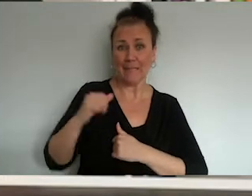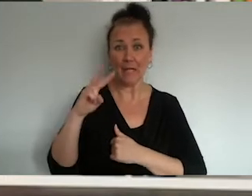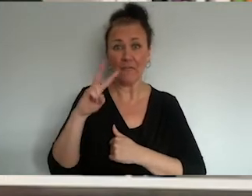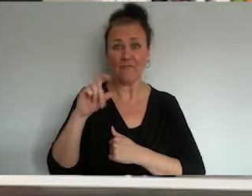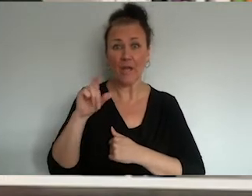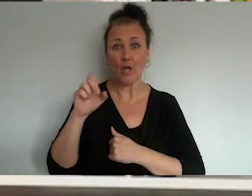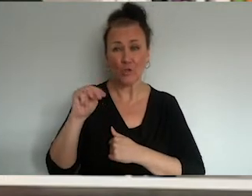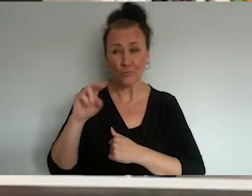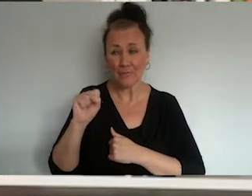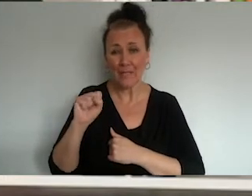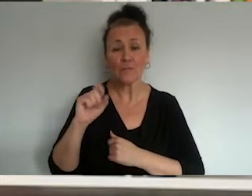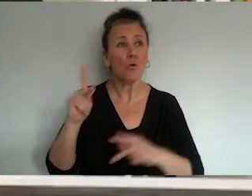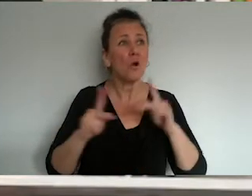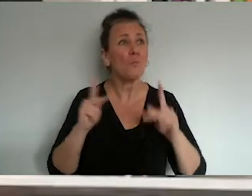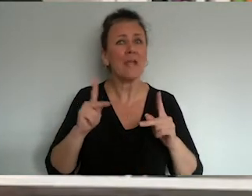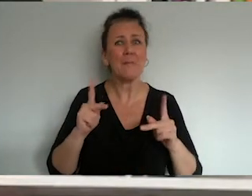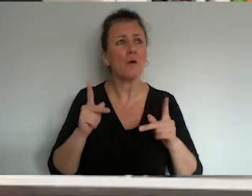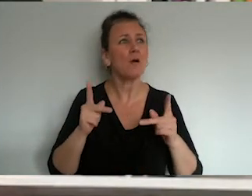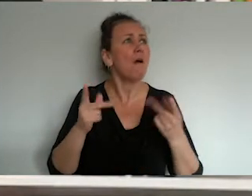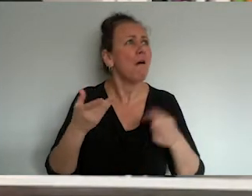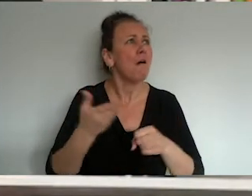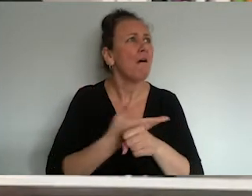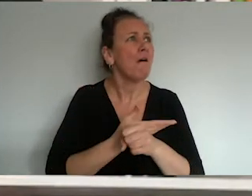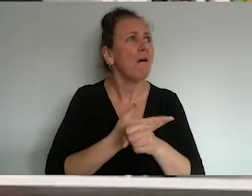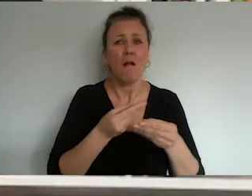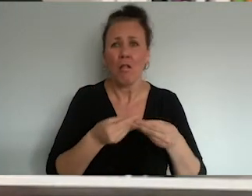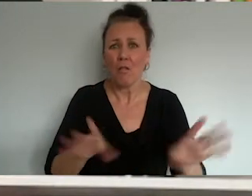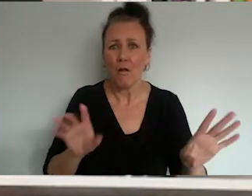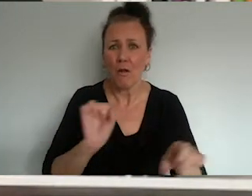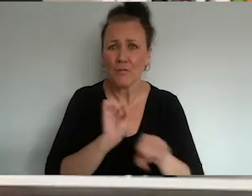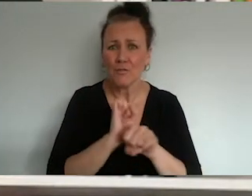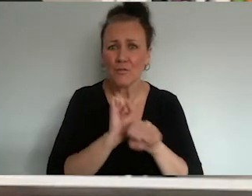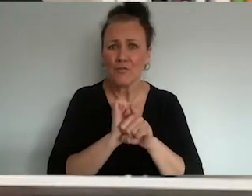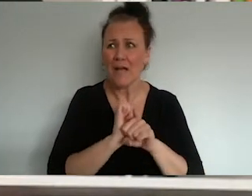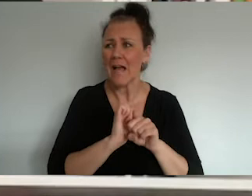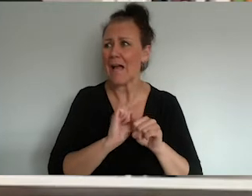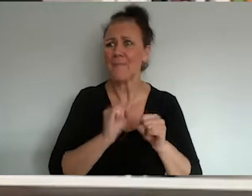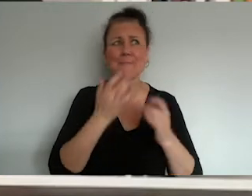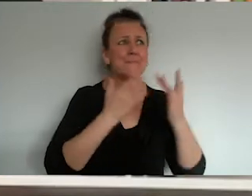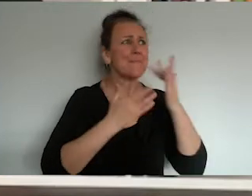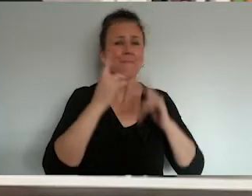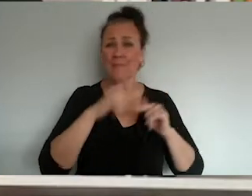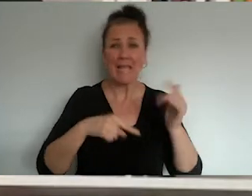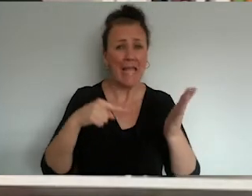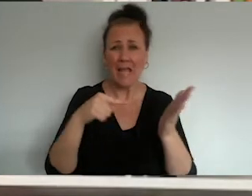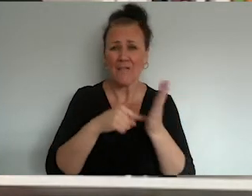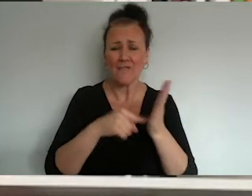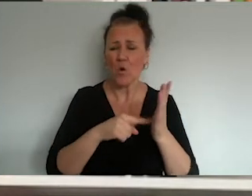veterans and many who have lost their jobs and can no longer pay the nominal fee.